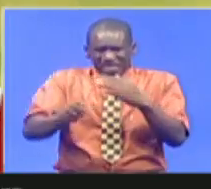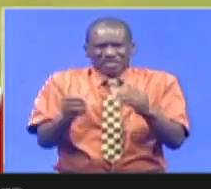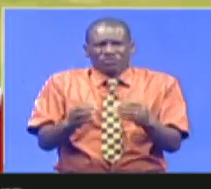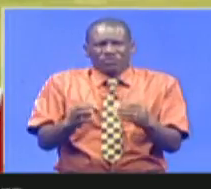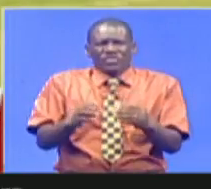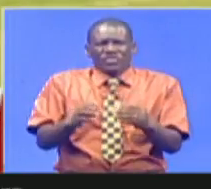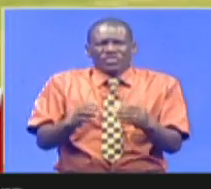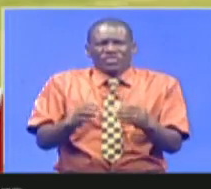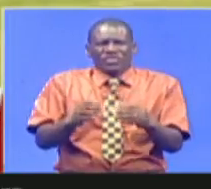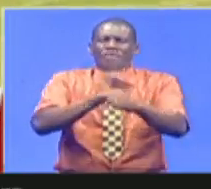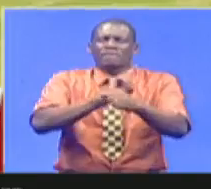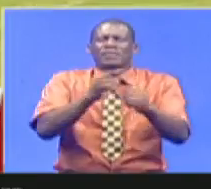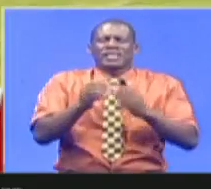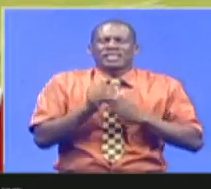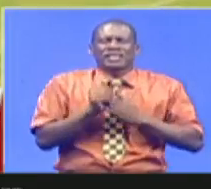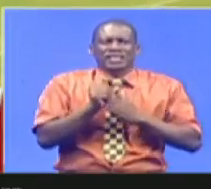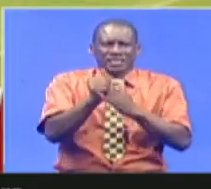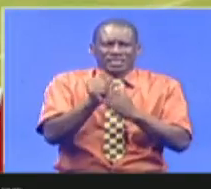9th-minute lead.